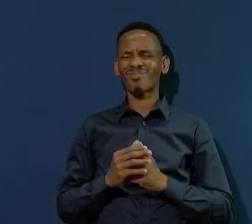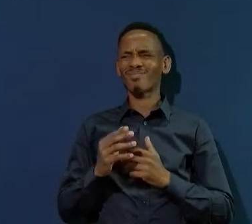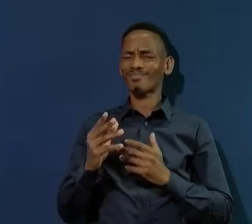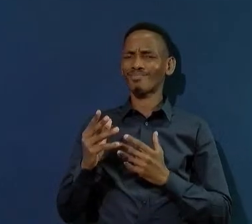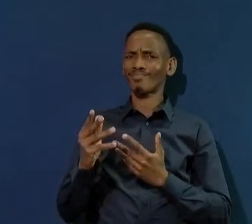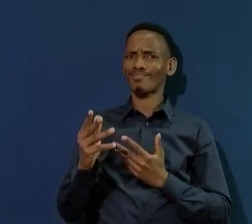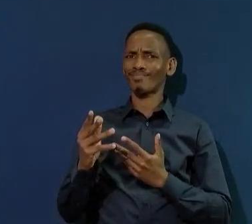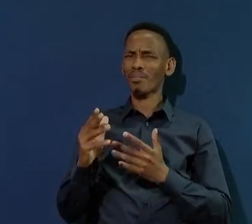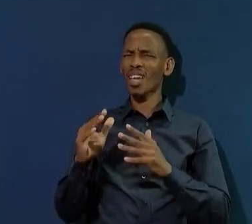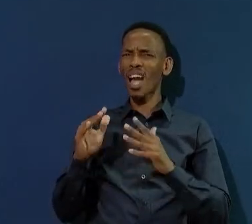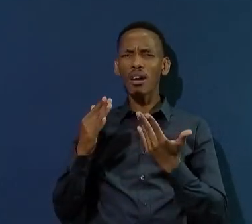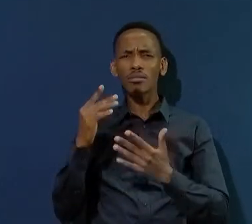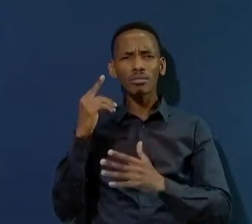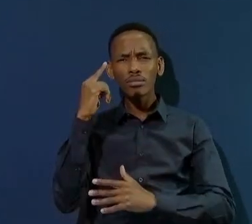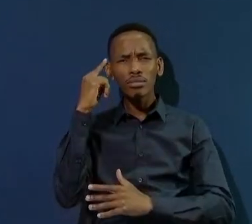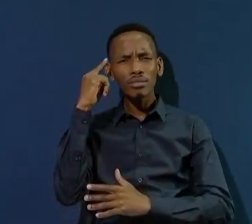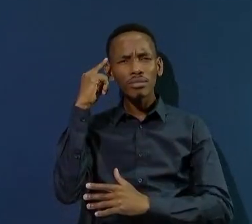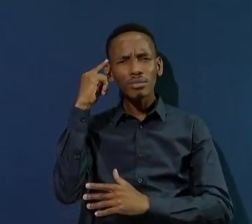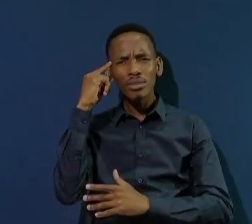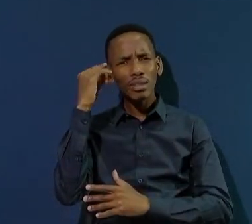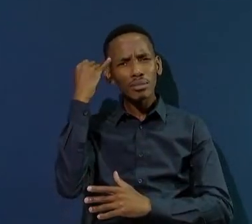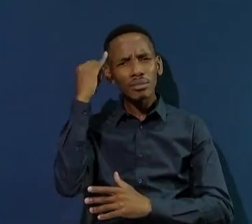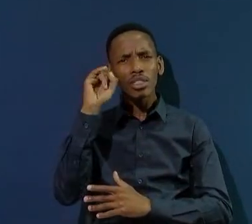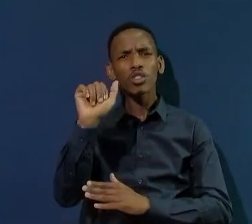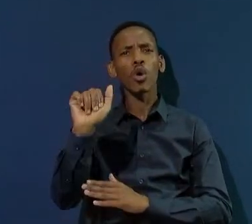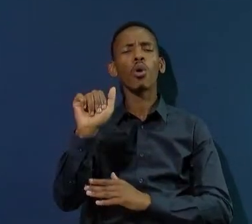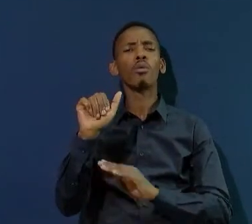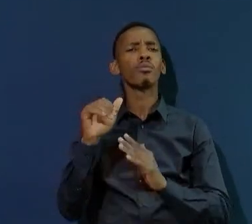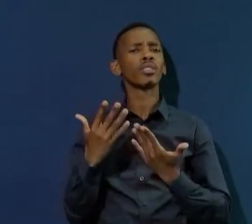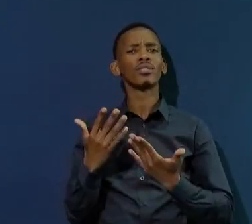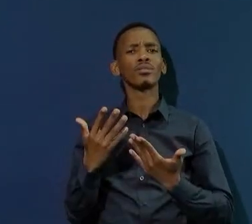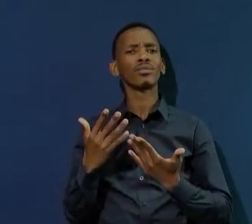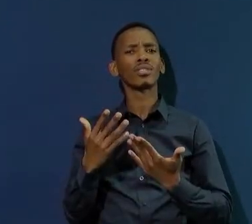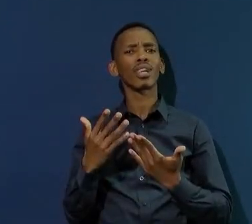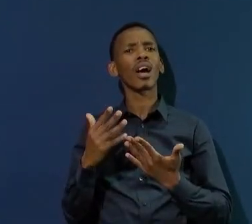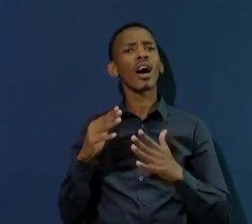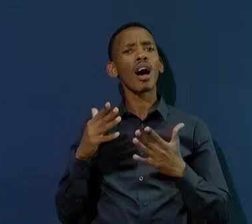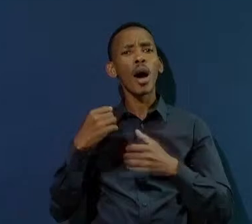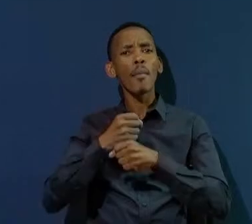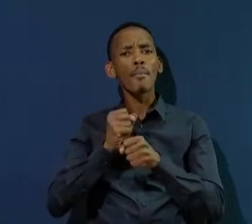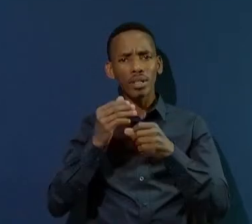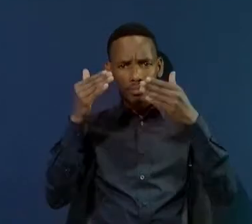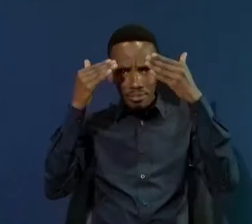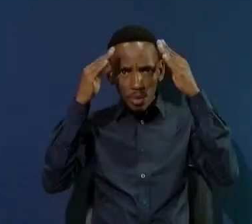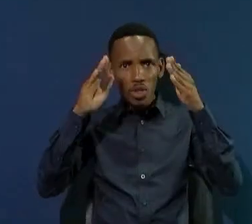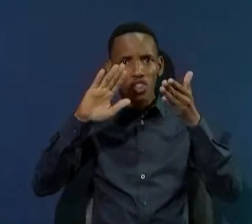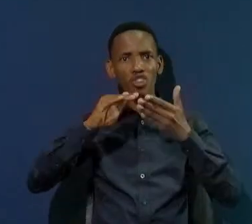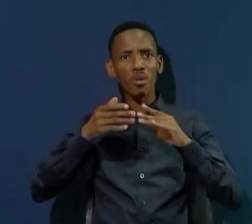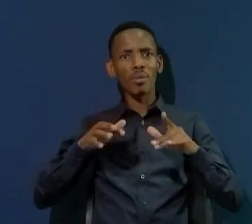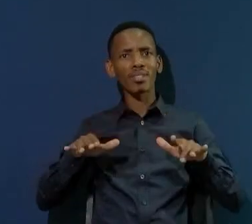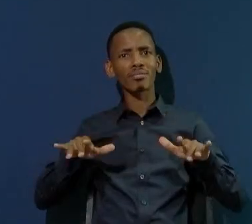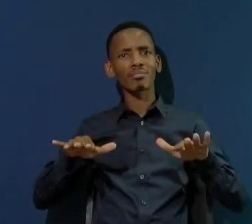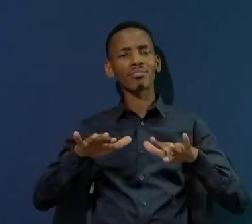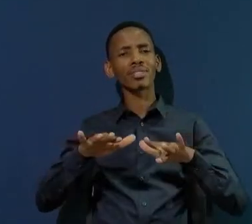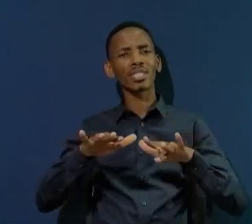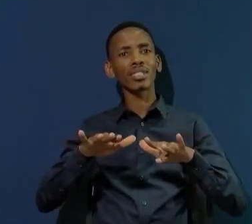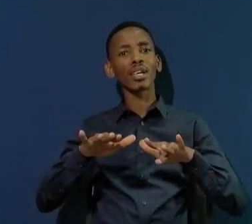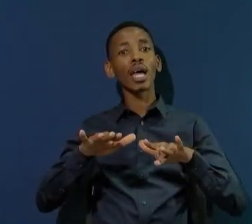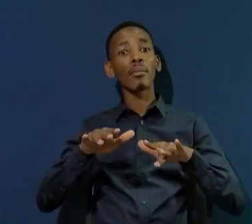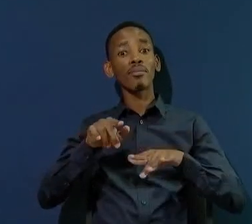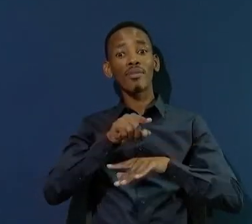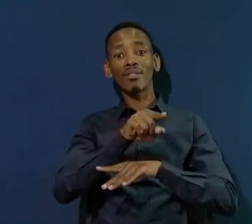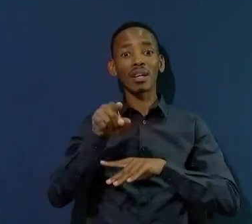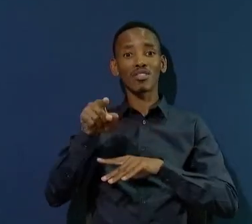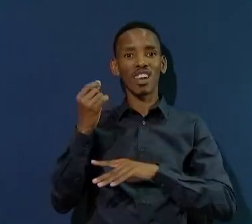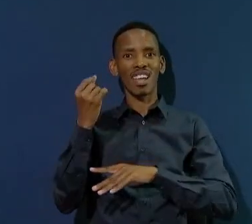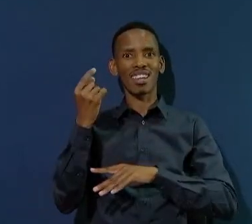How do you think, in your own view, thuto ye ka okediwa mo bathong gore ba e tlhaloganye ke